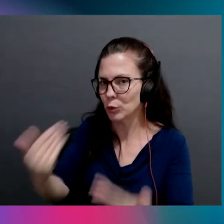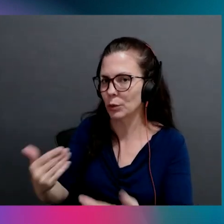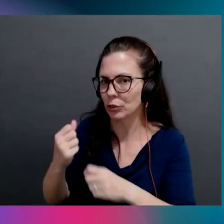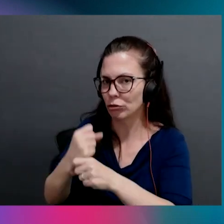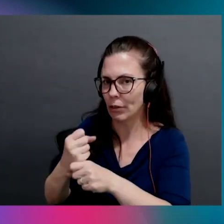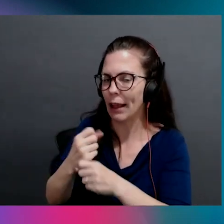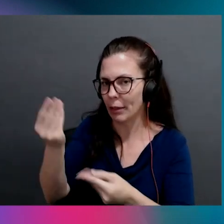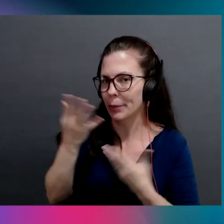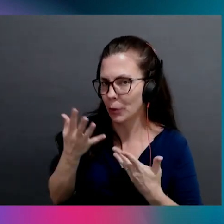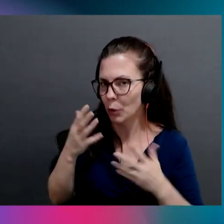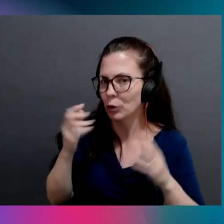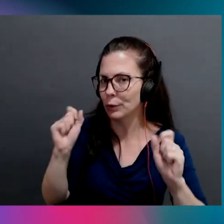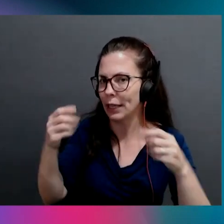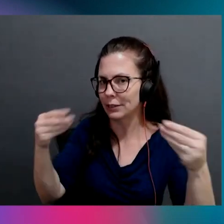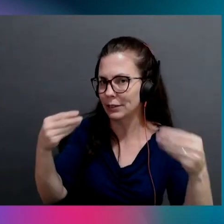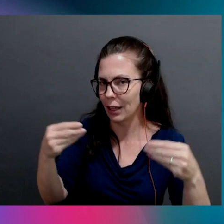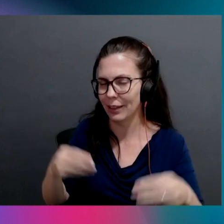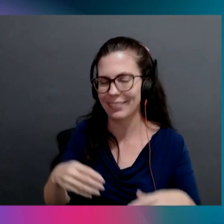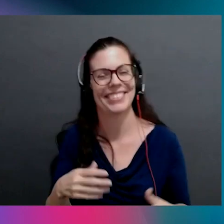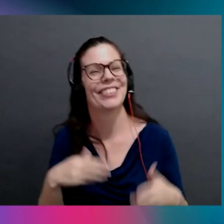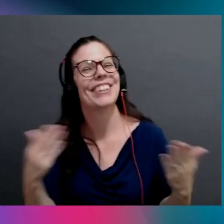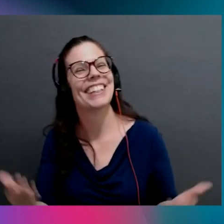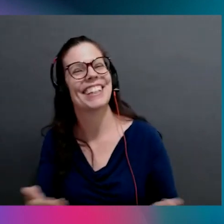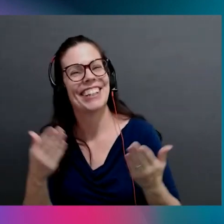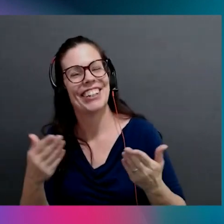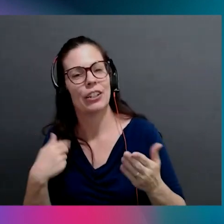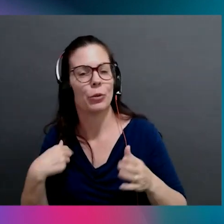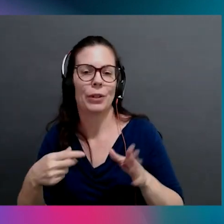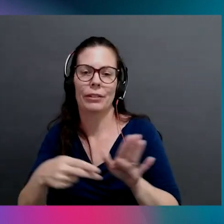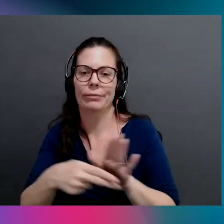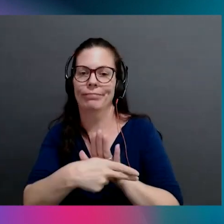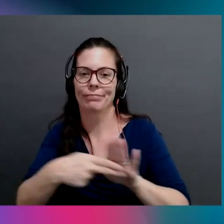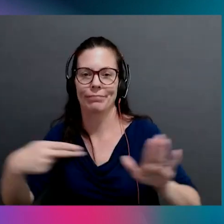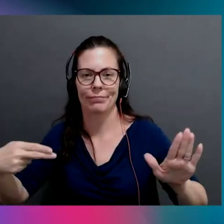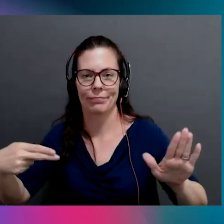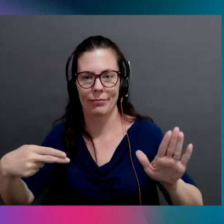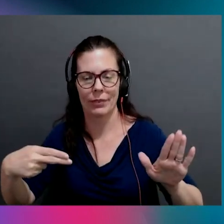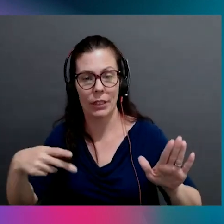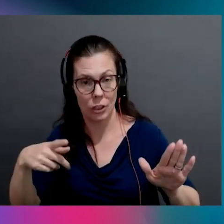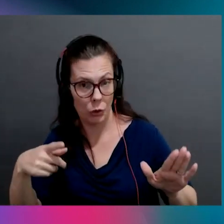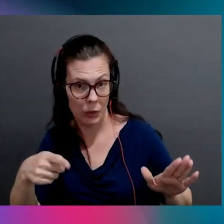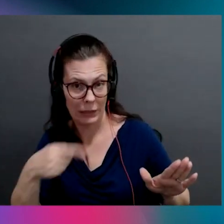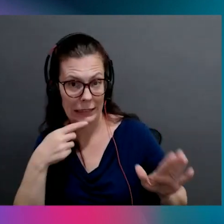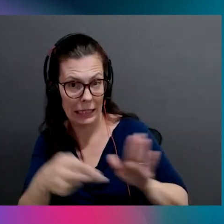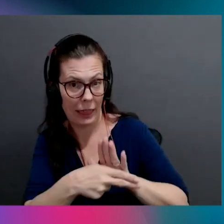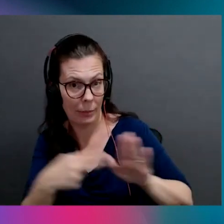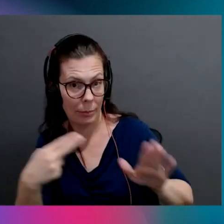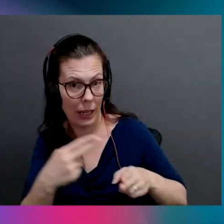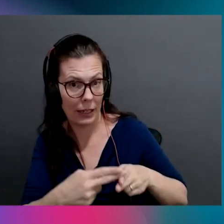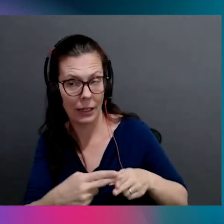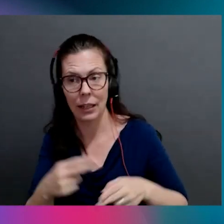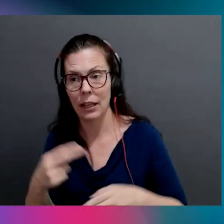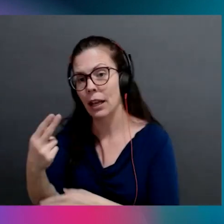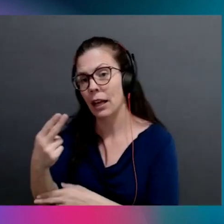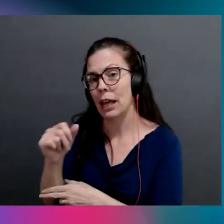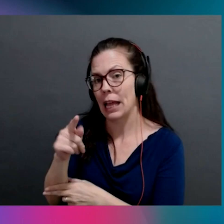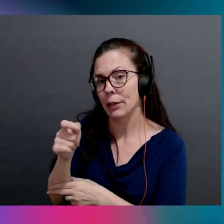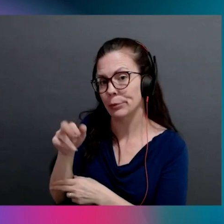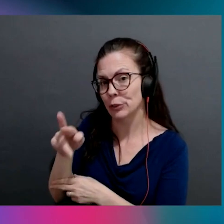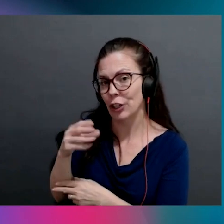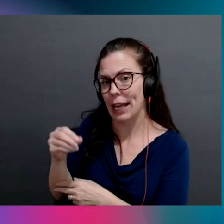here for another installment of what we have coined as, you want to give the brand? Amster and the Brits Code Corner.